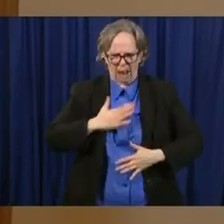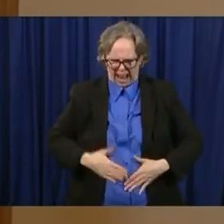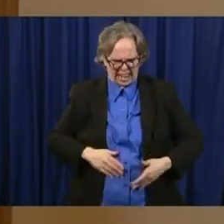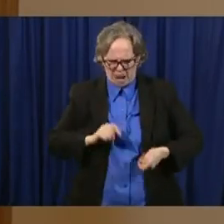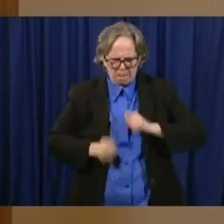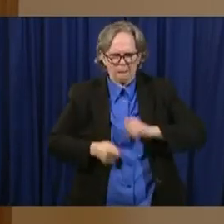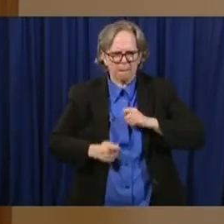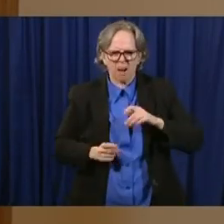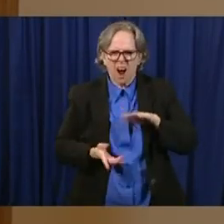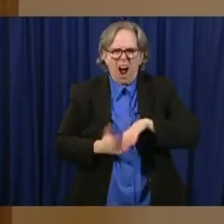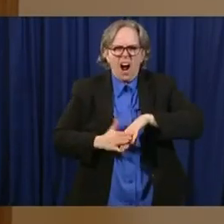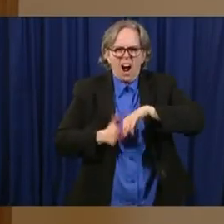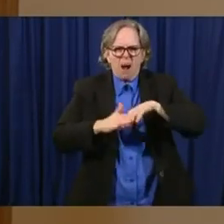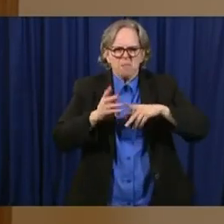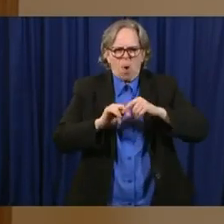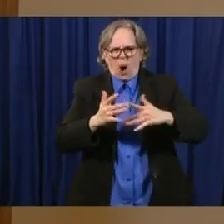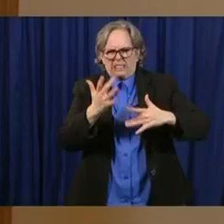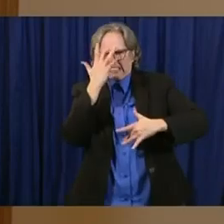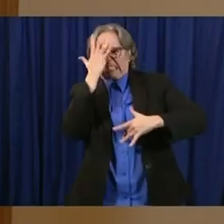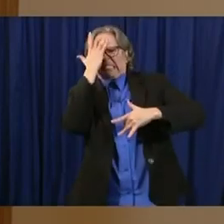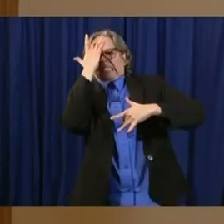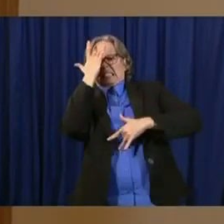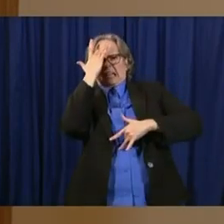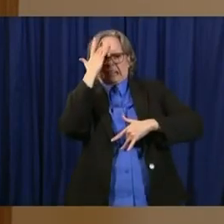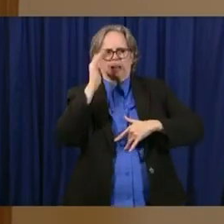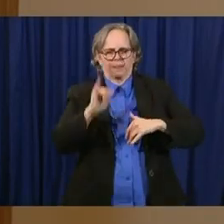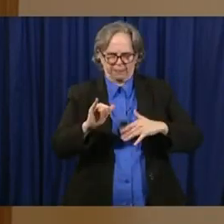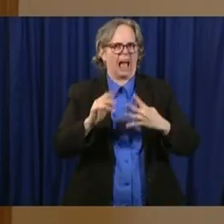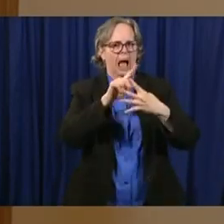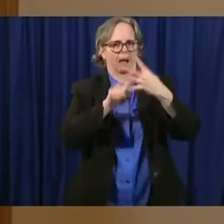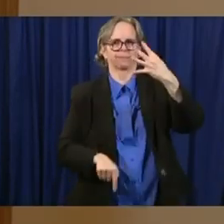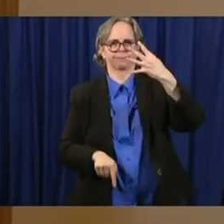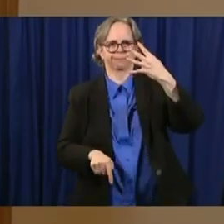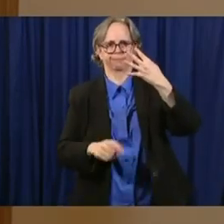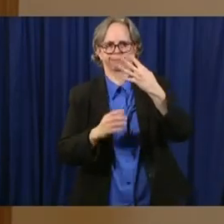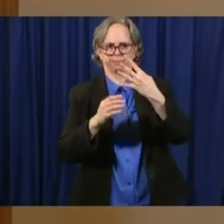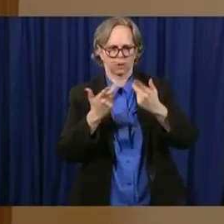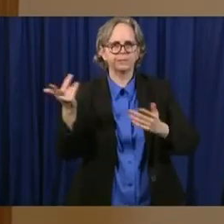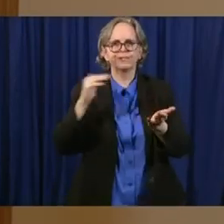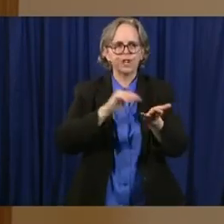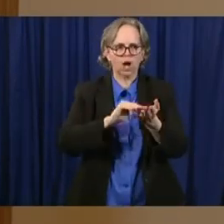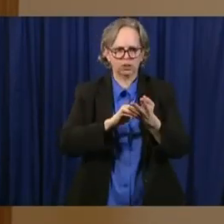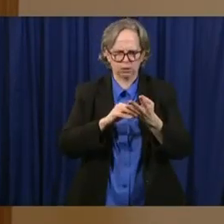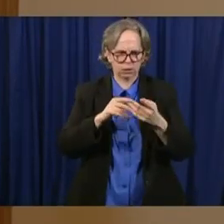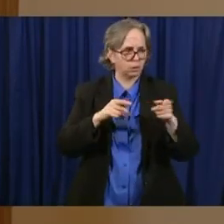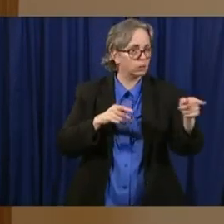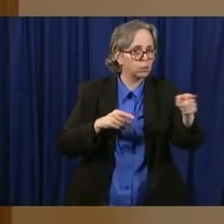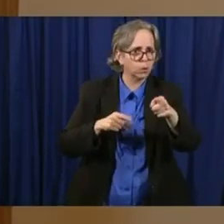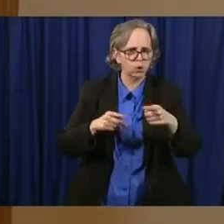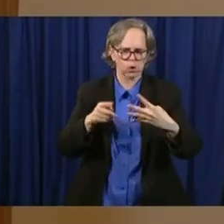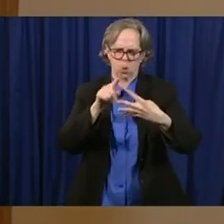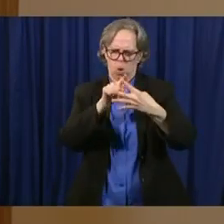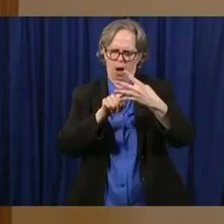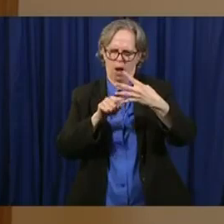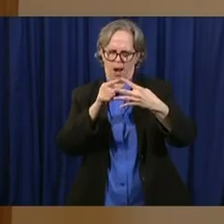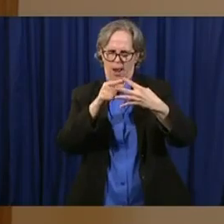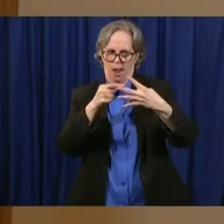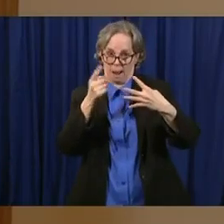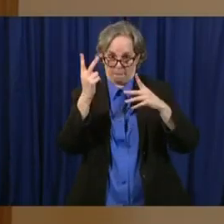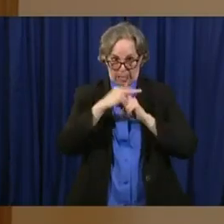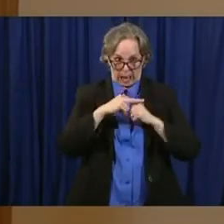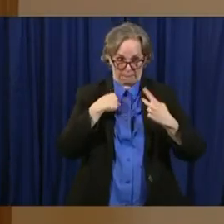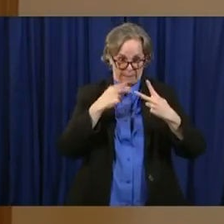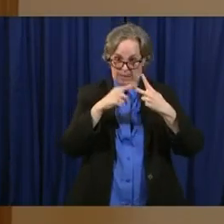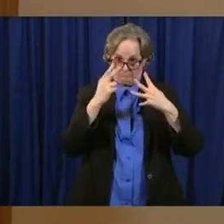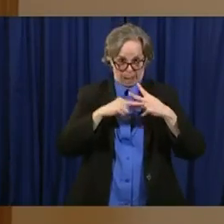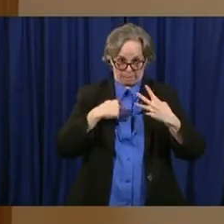and doctors, really, really make that clinical diagnosis and stay close to your patient. If they are in extreme pain